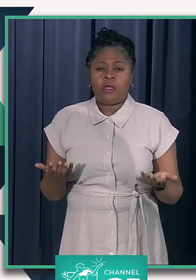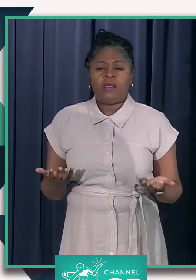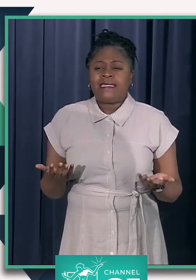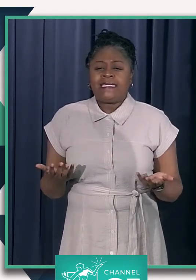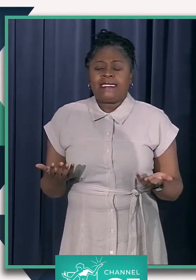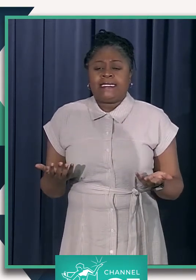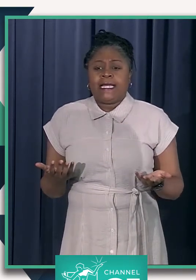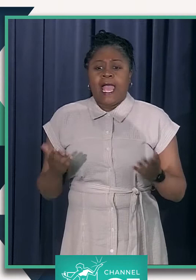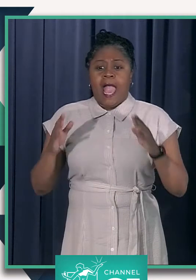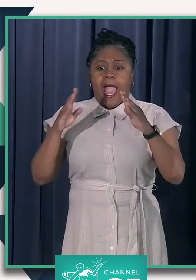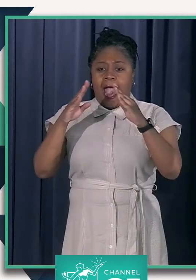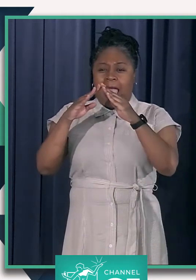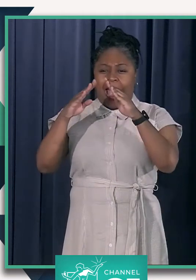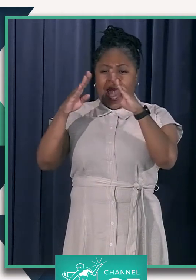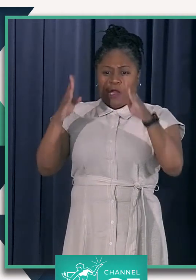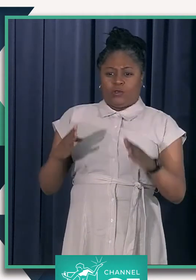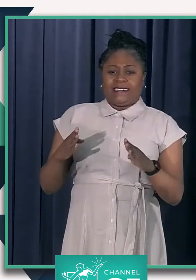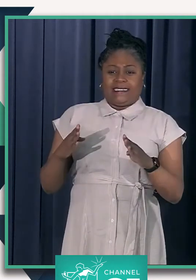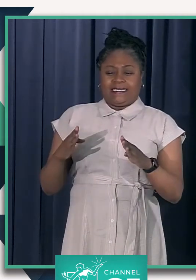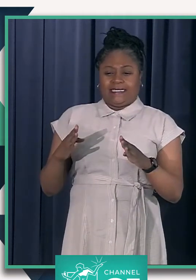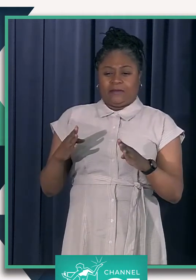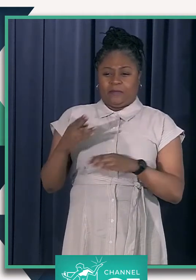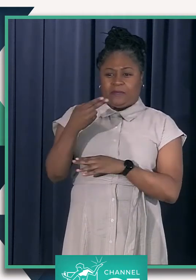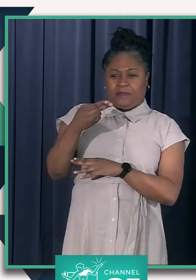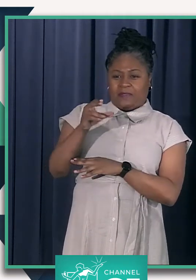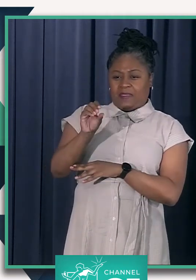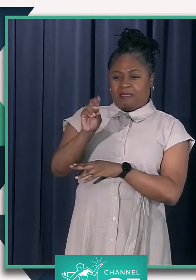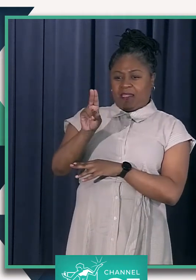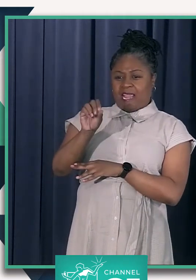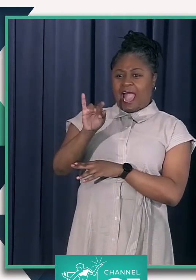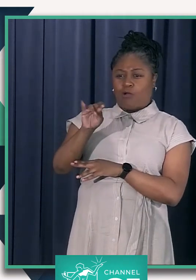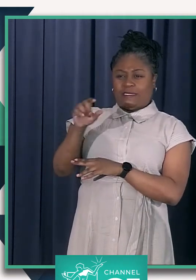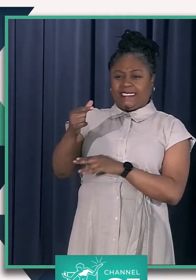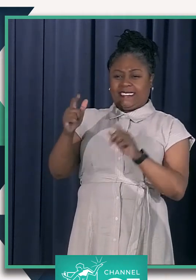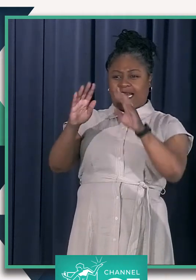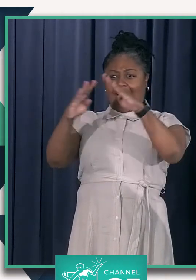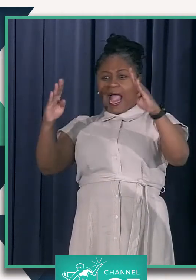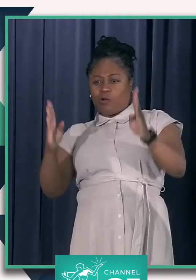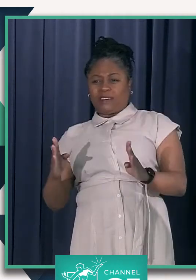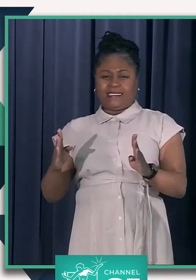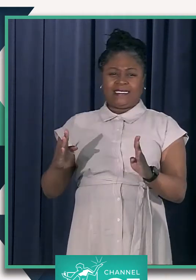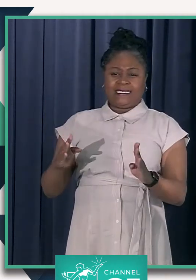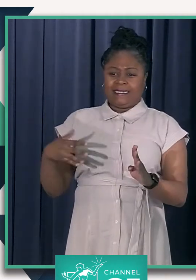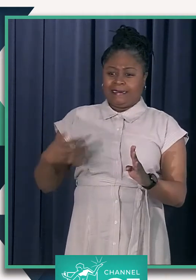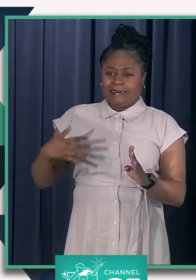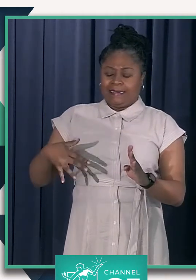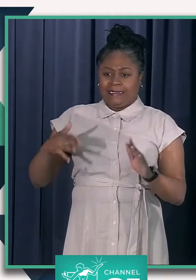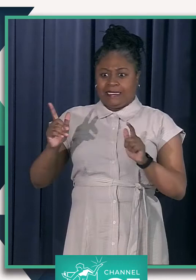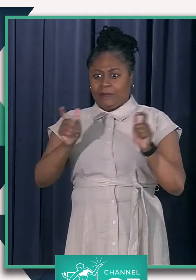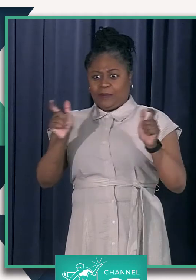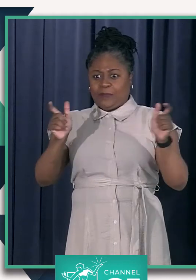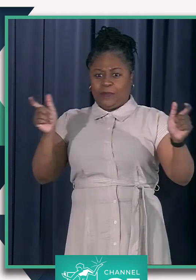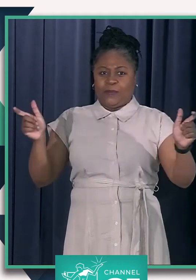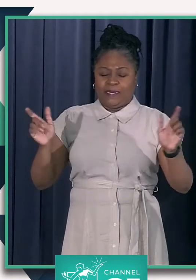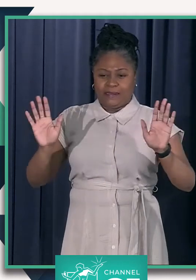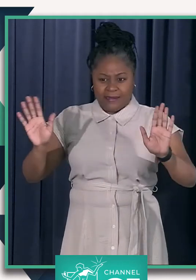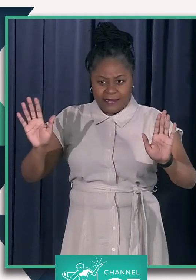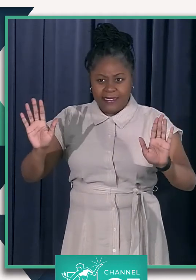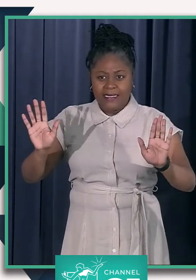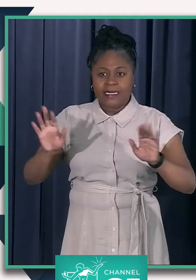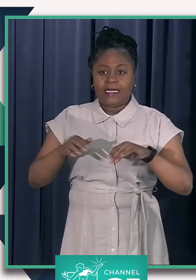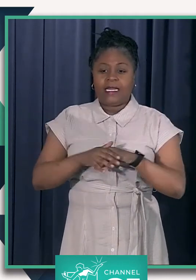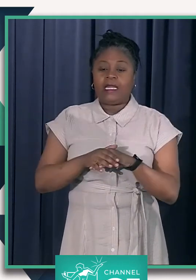housing is much bigger than housing, right? I will second that emotion. This is about